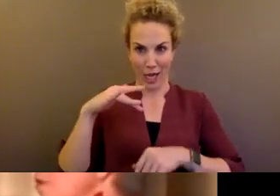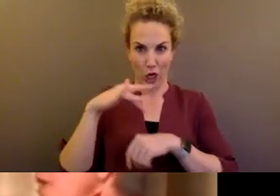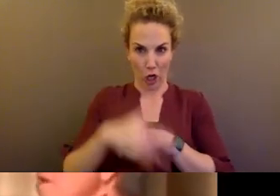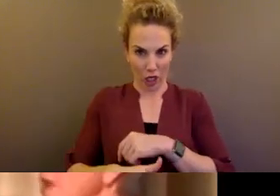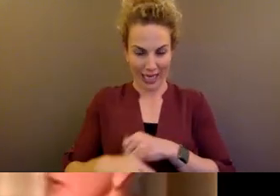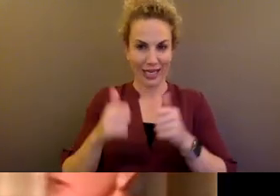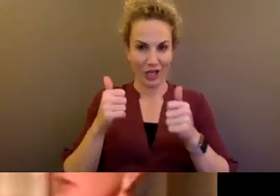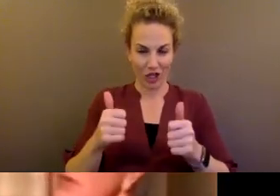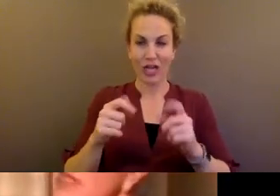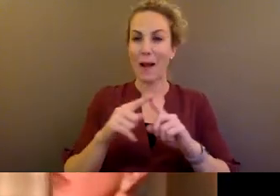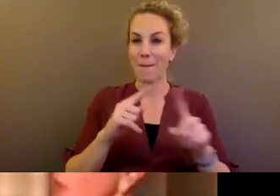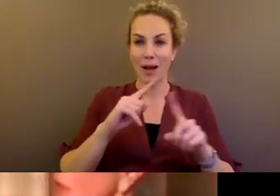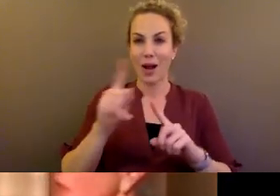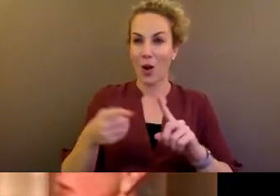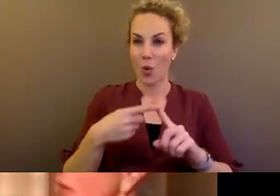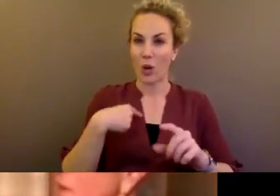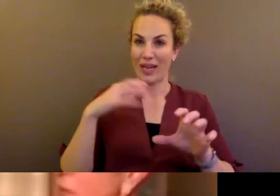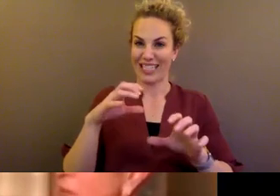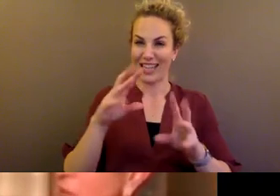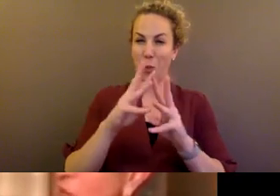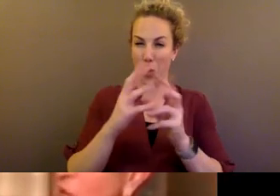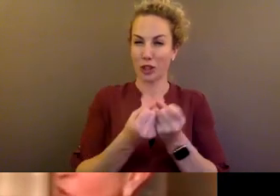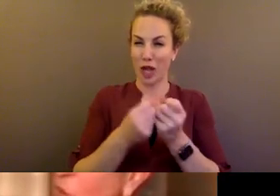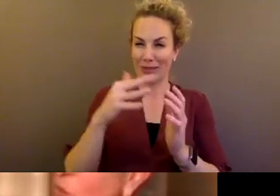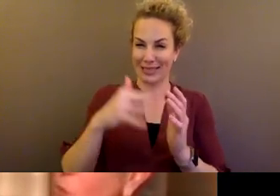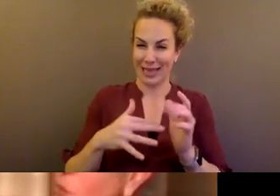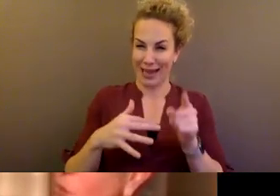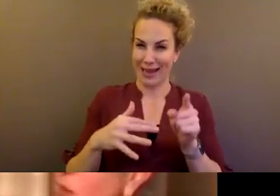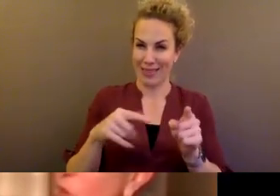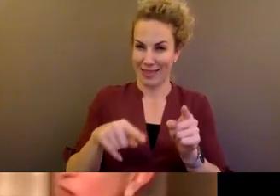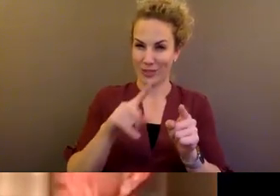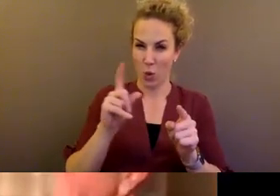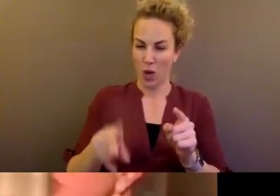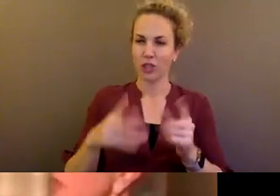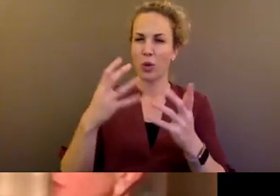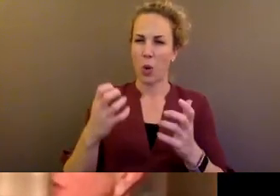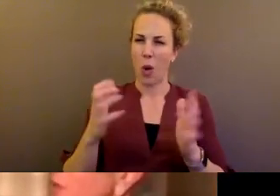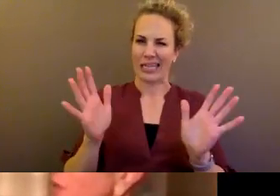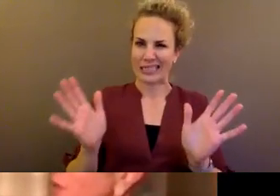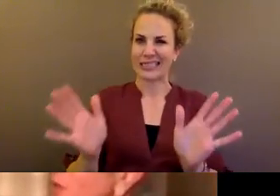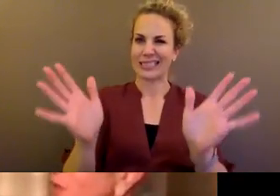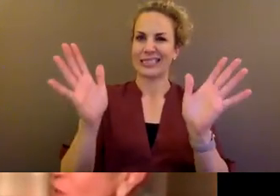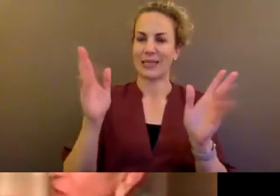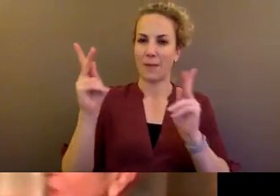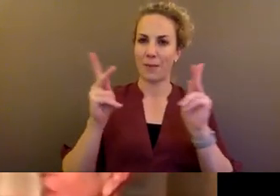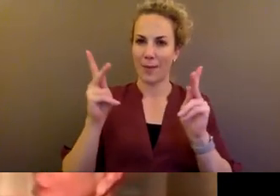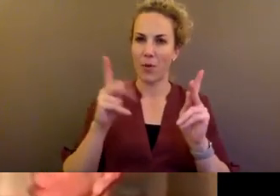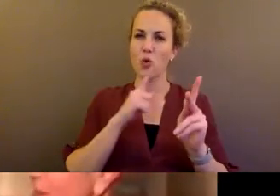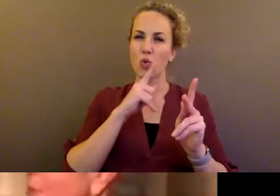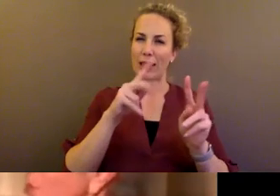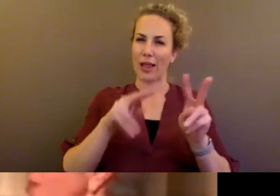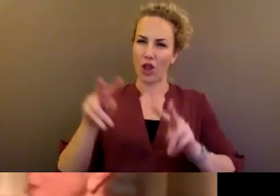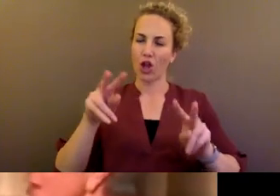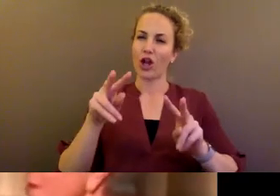do. But when we did the workshops, we wanted to push people to really look at the